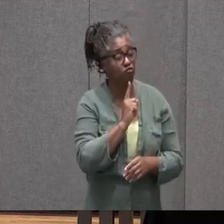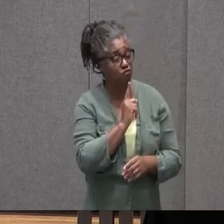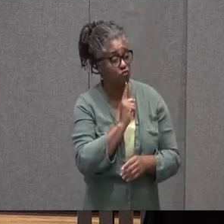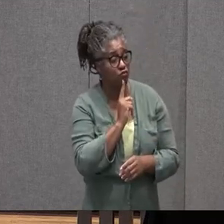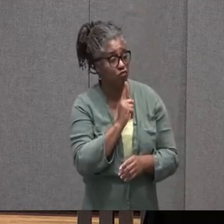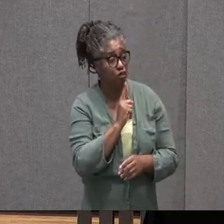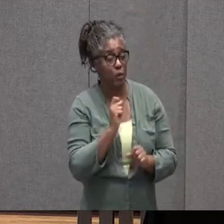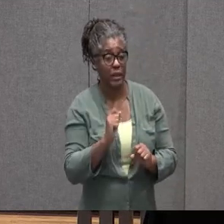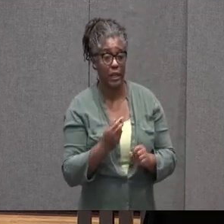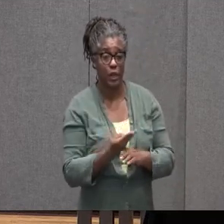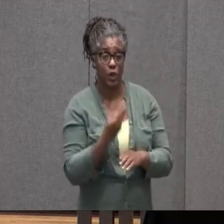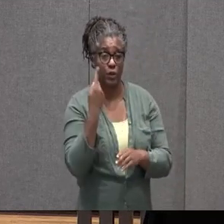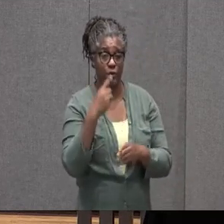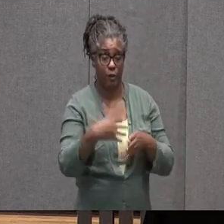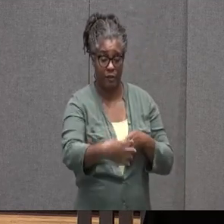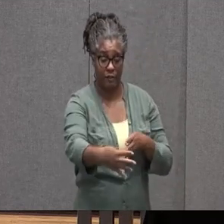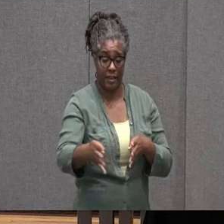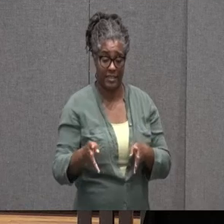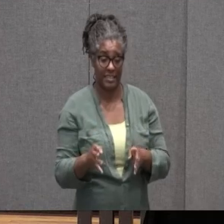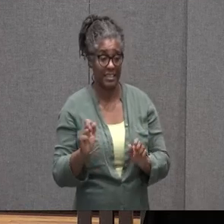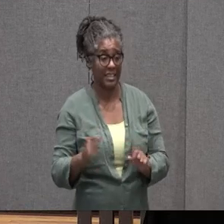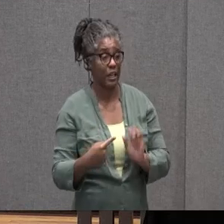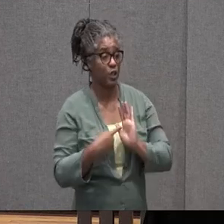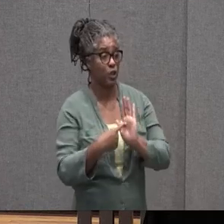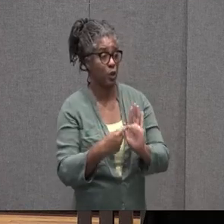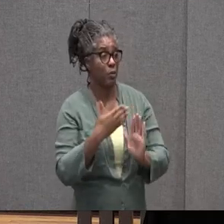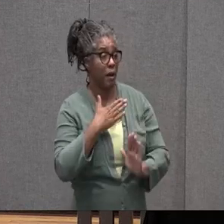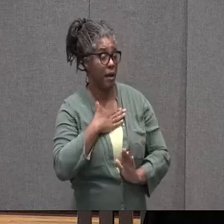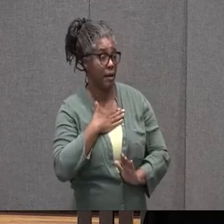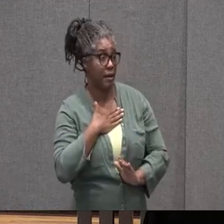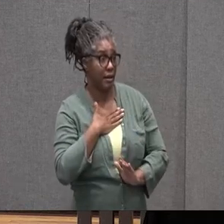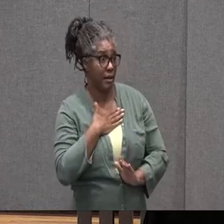Can I show you some of mine? I went ahead and made